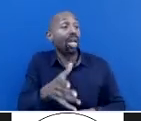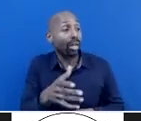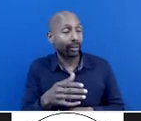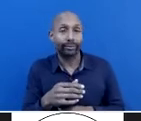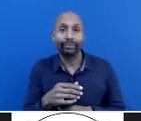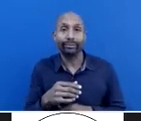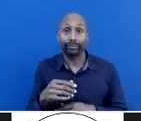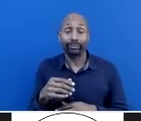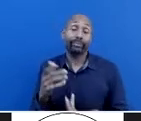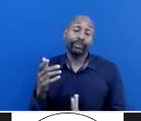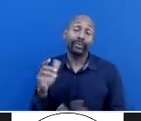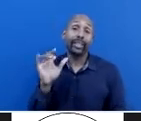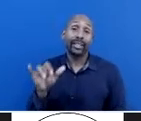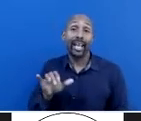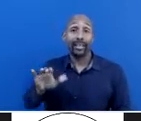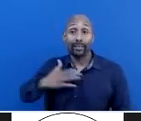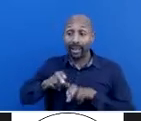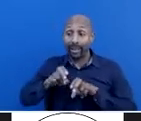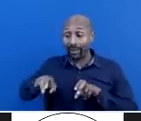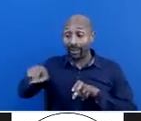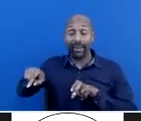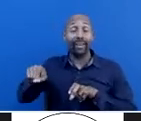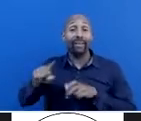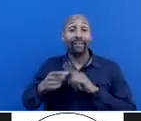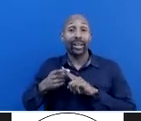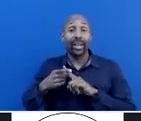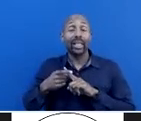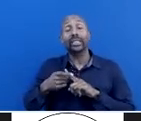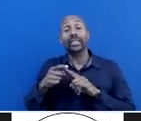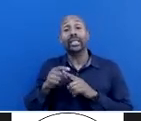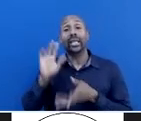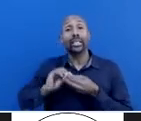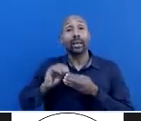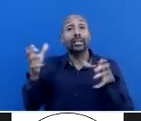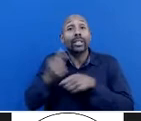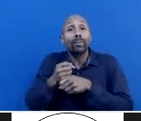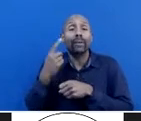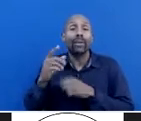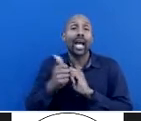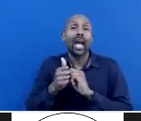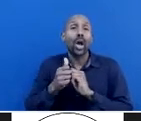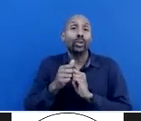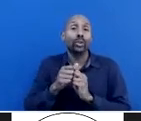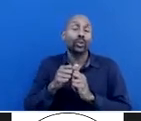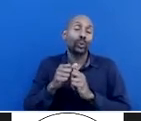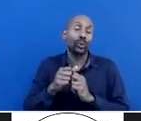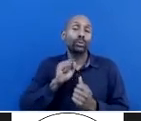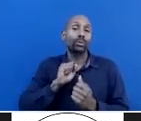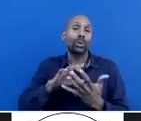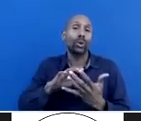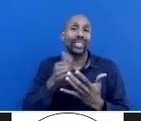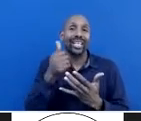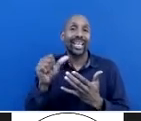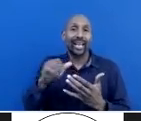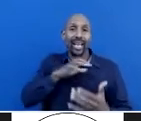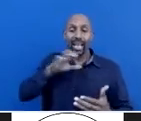summary of how, to deal with Christianity that is imposed in this way. Rituals that are